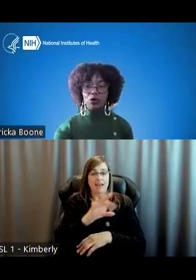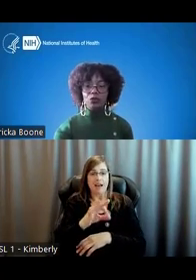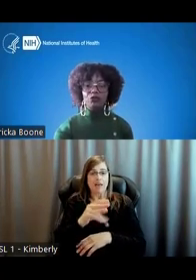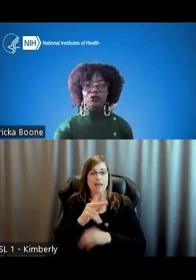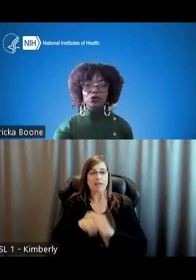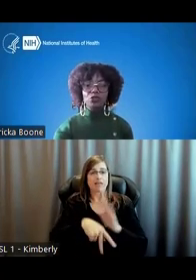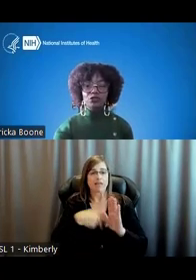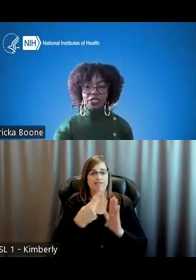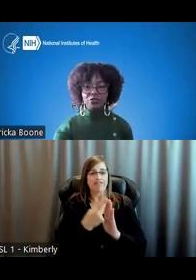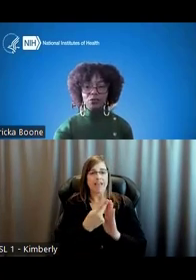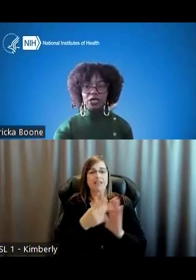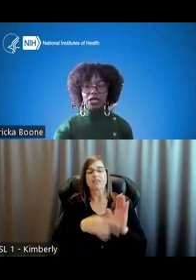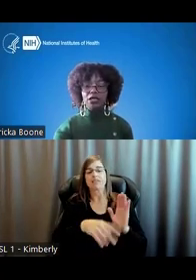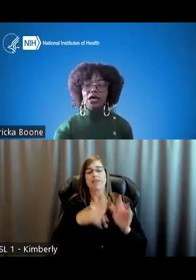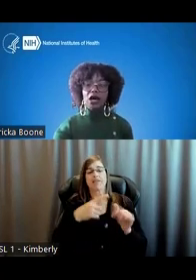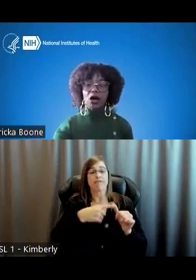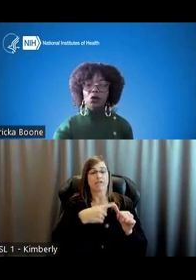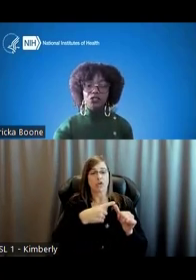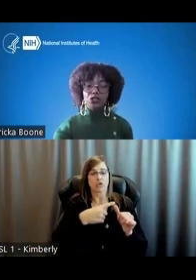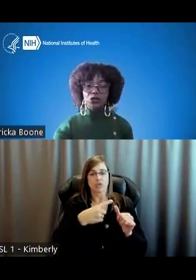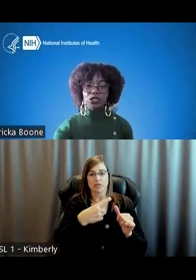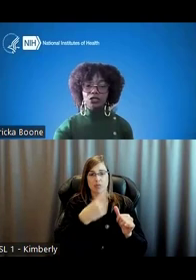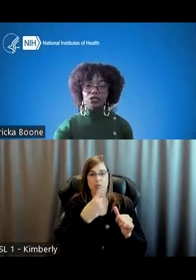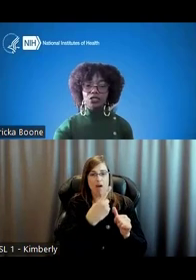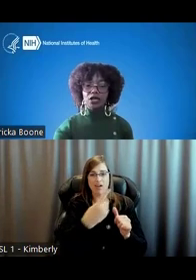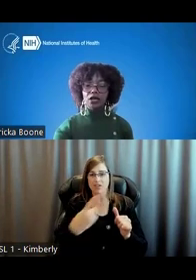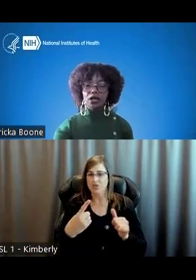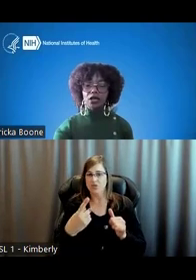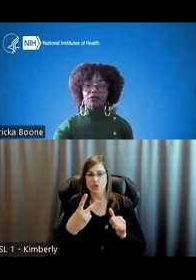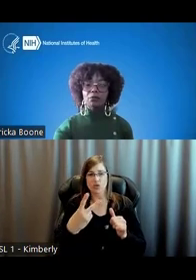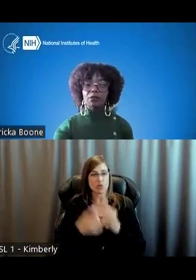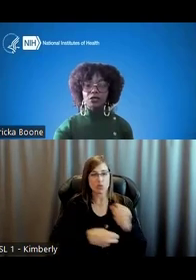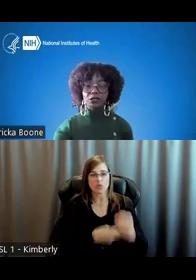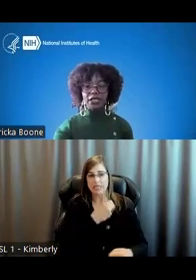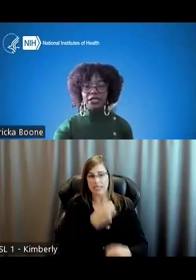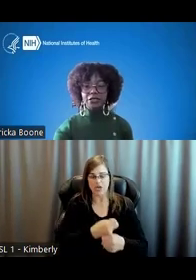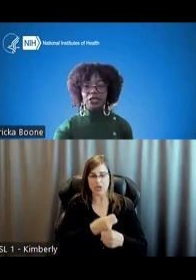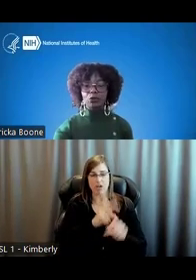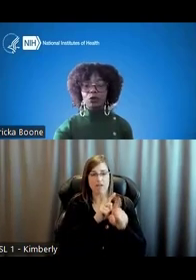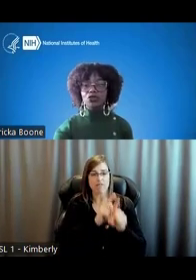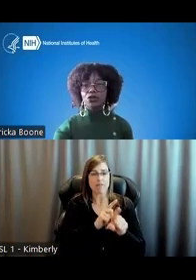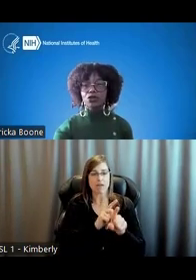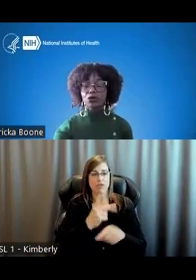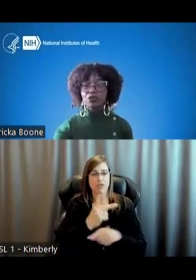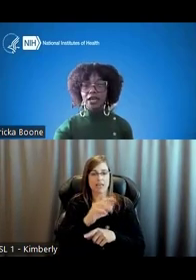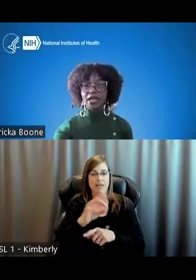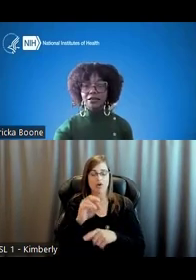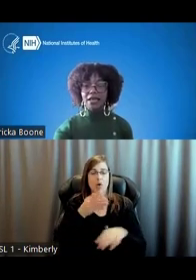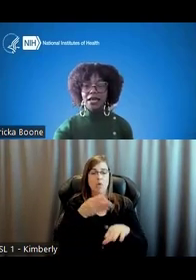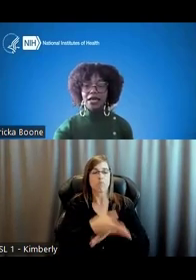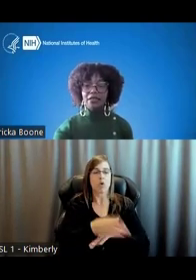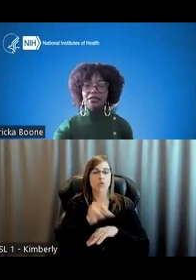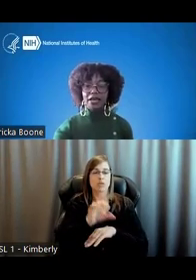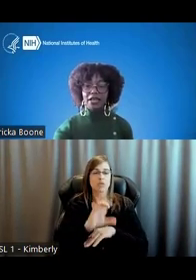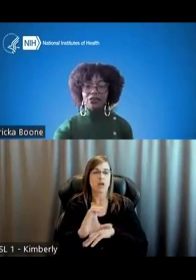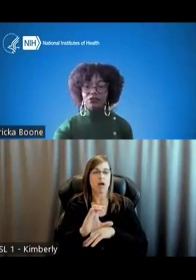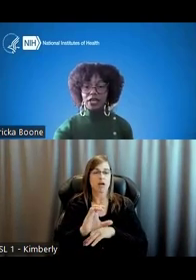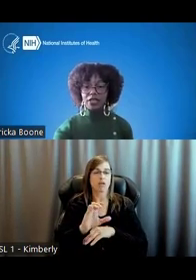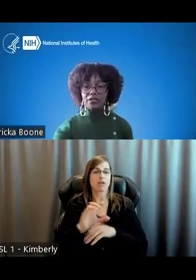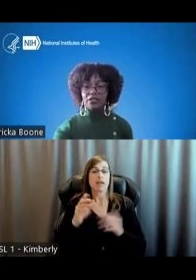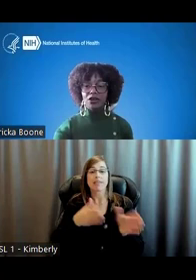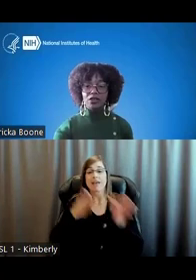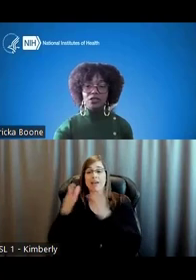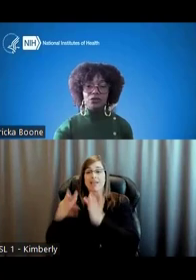phased award, with the first phase being 1 to 2 years of the mentor K99 or postdoctoral phase. And the